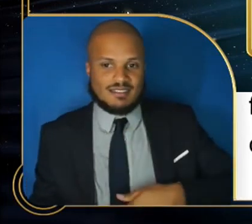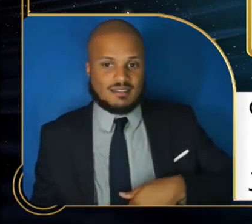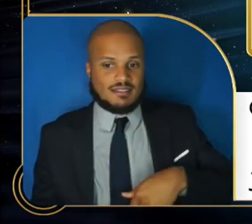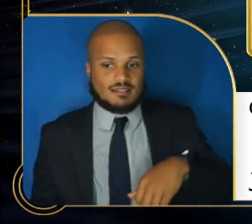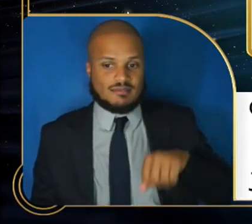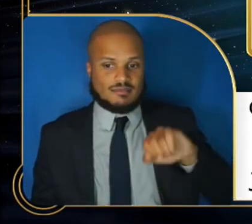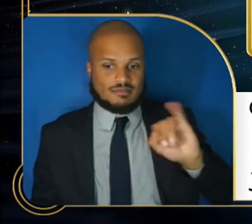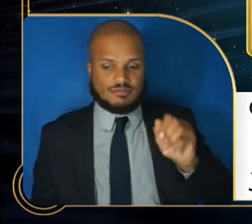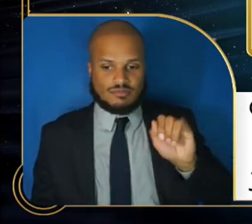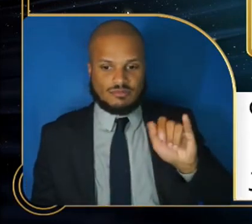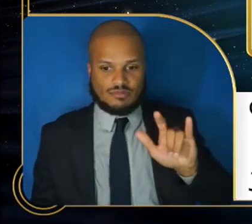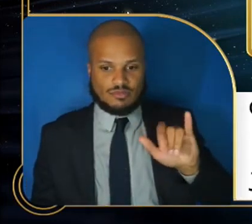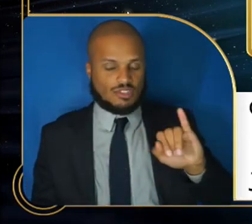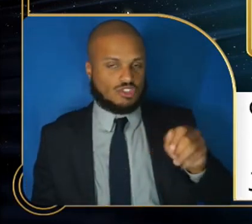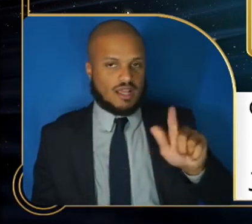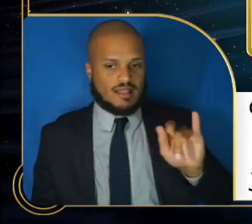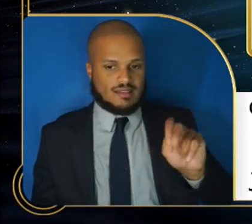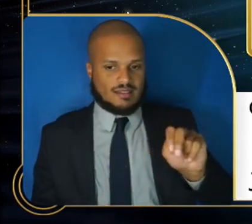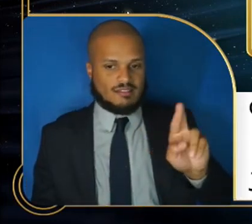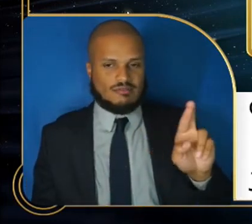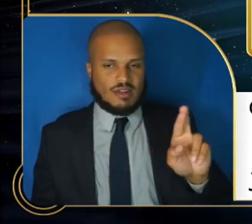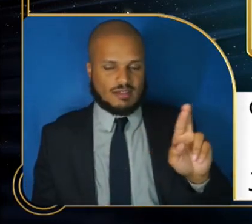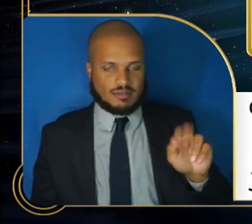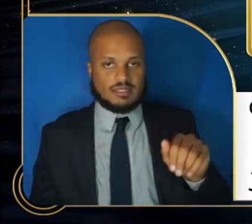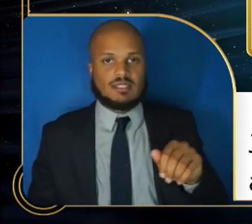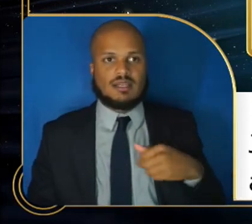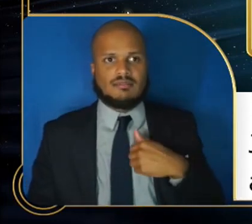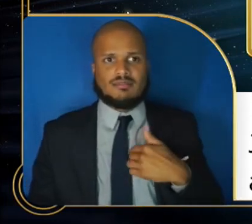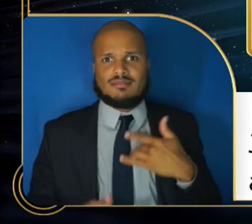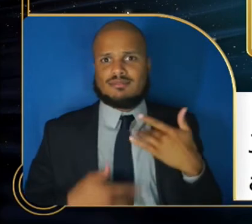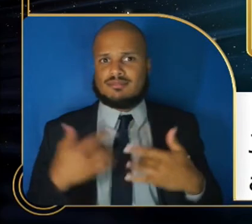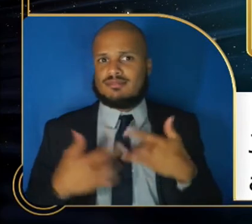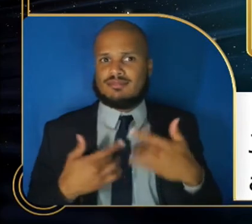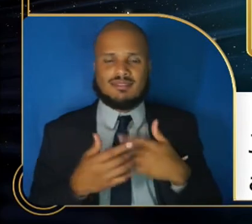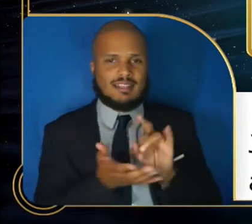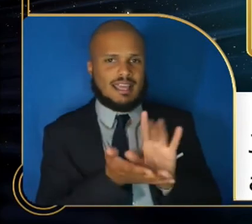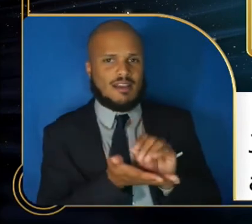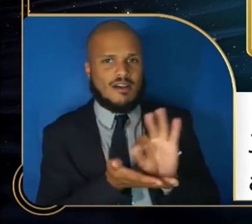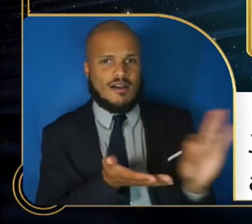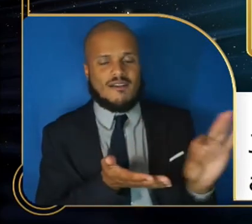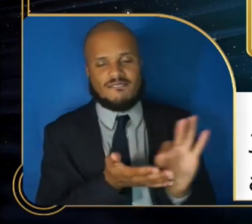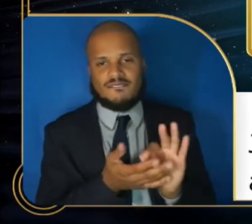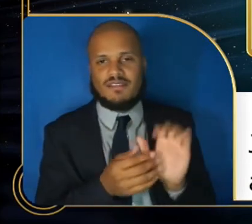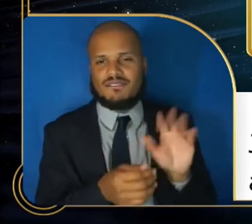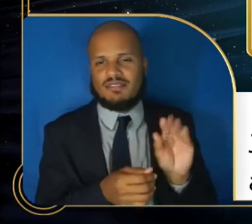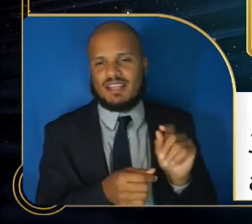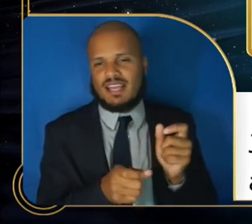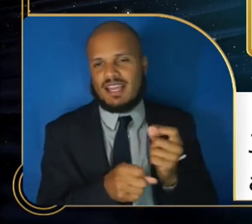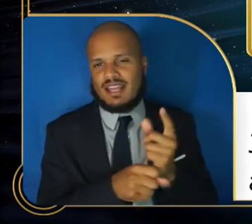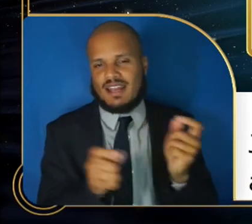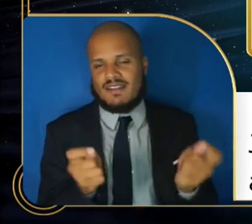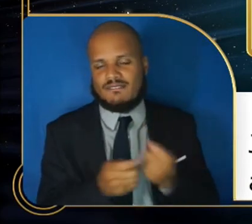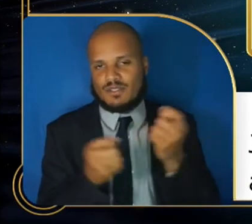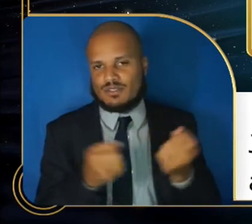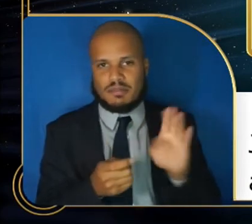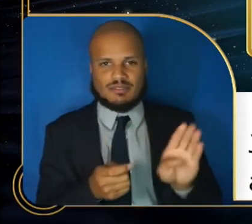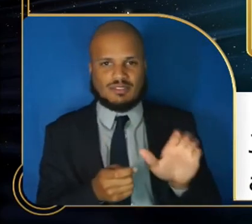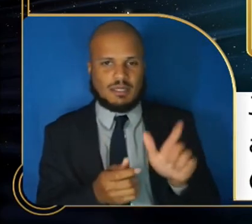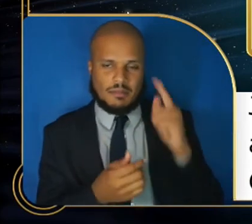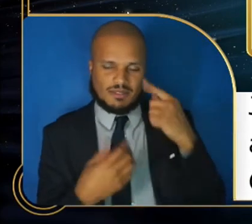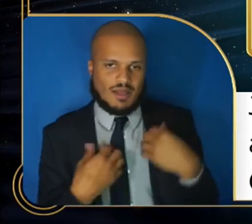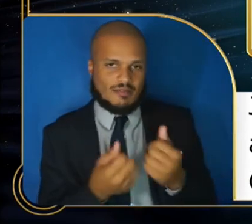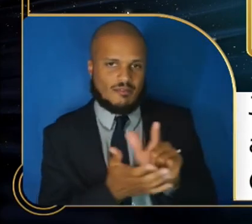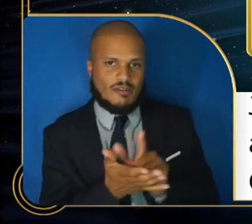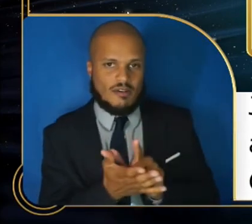am so excited to join you all to kick off the 50th anniversary of the Bazelon Center for Mental Health Law. Through the